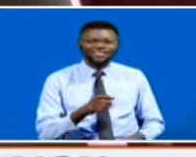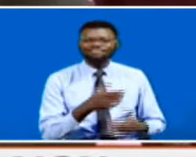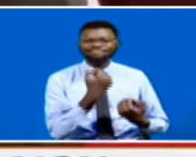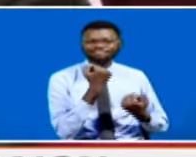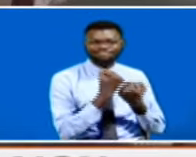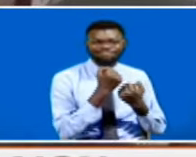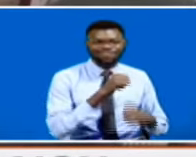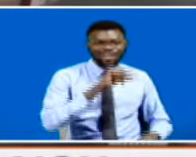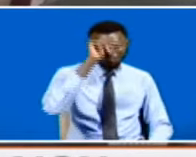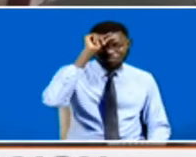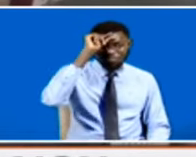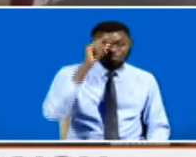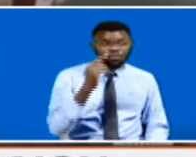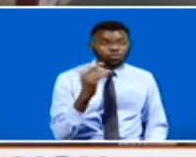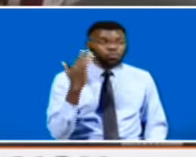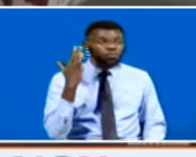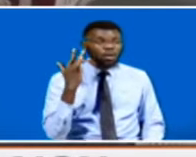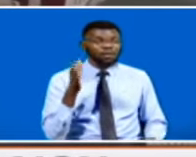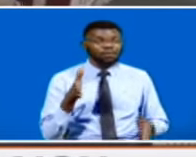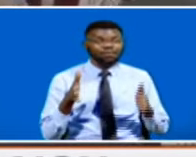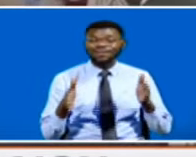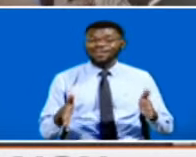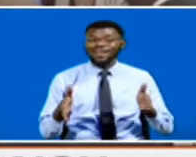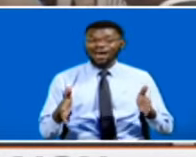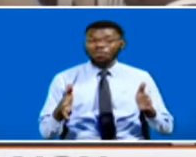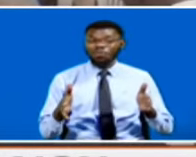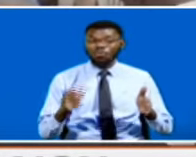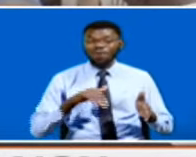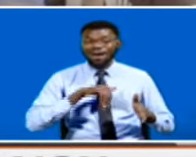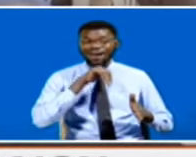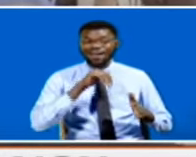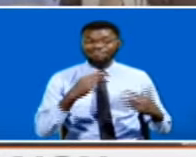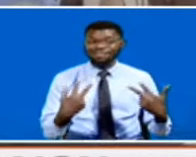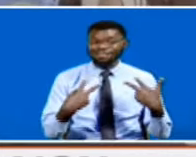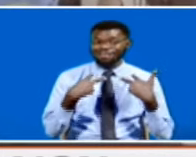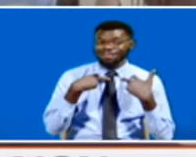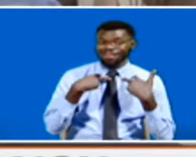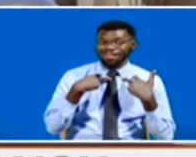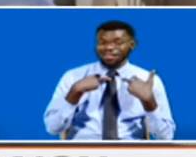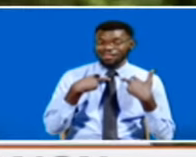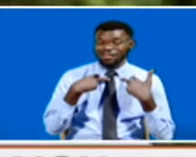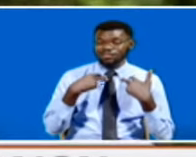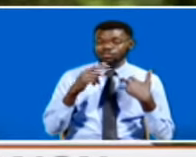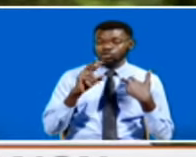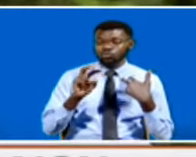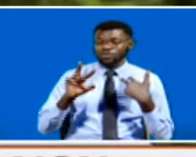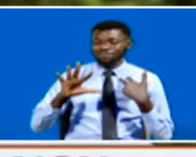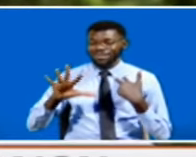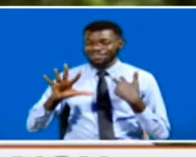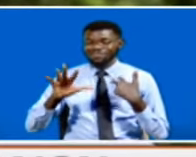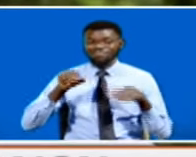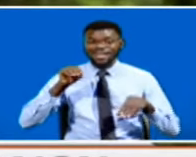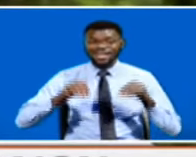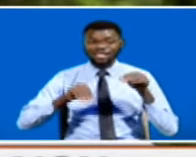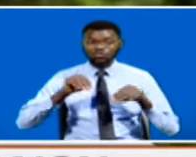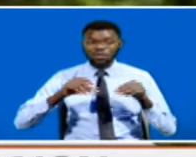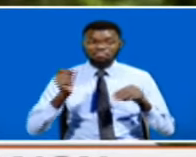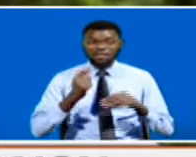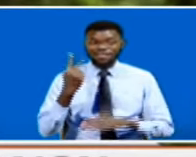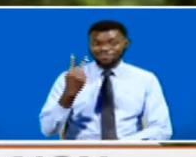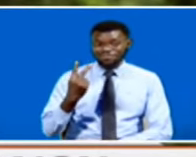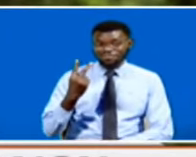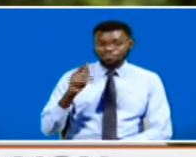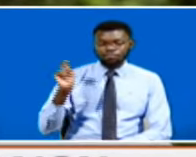position, which pundits argue puts him in a cage before the February 2025 elections. Raila has the backing of the government, the Kenya